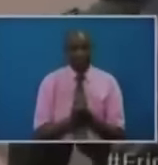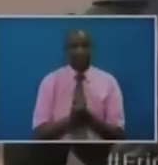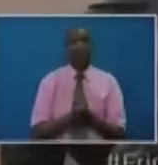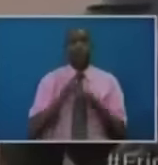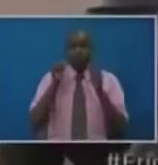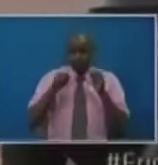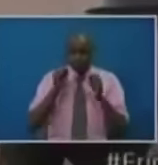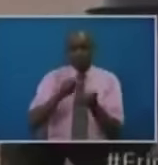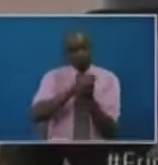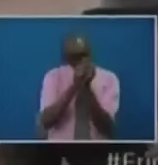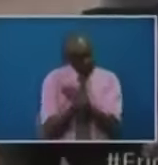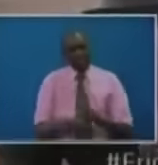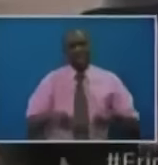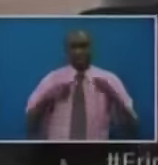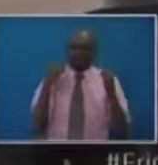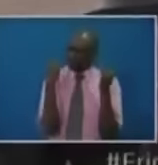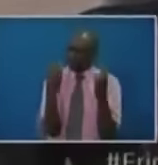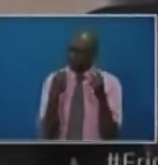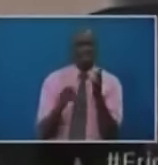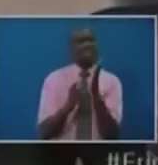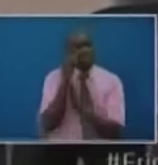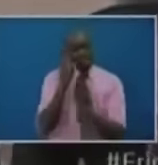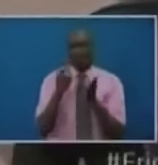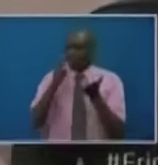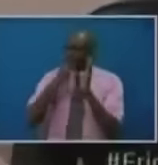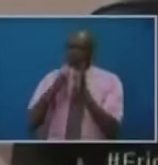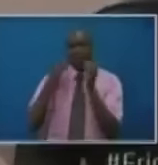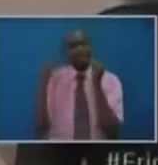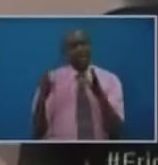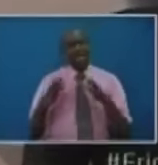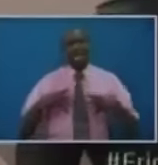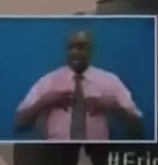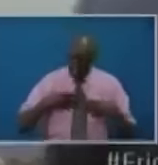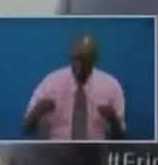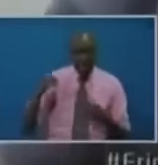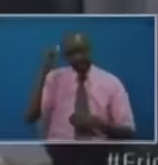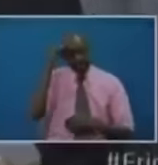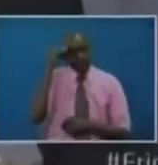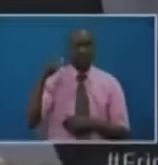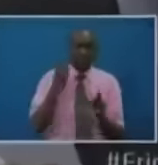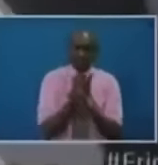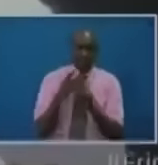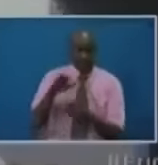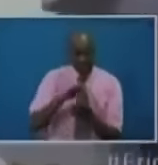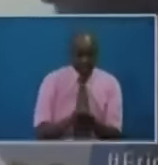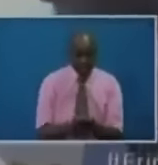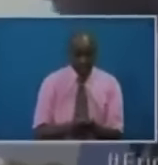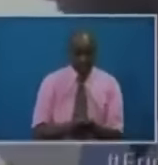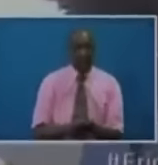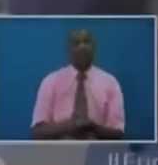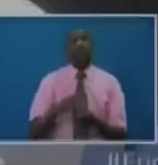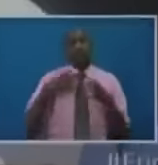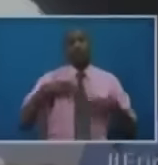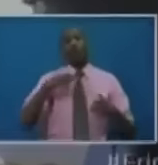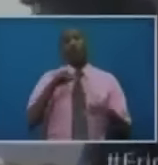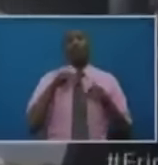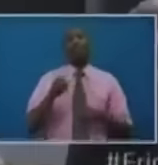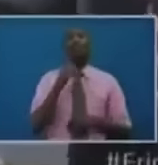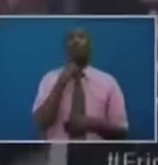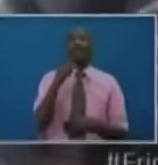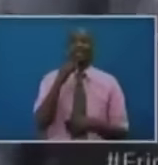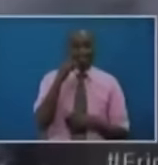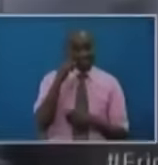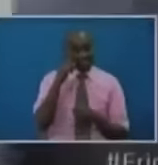managed to transform lives through developmental projects in health, education and other sectors. Reli ilingojewa miaka 100 imeungwa na